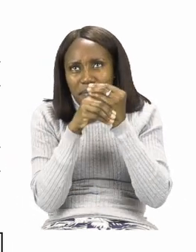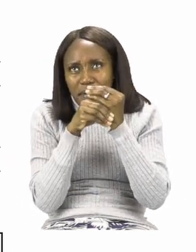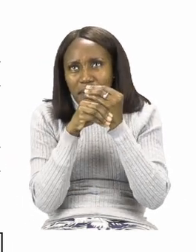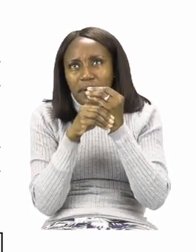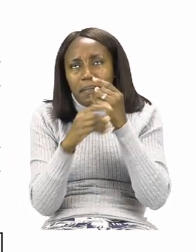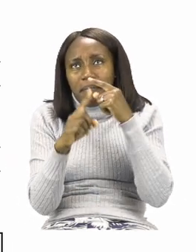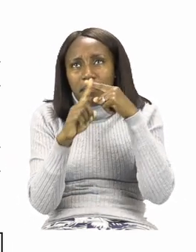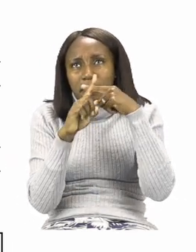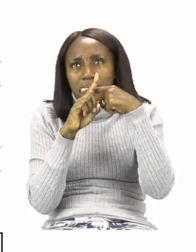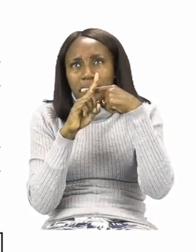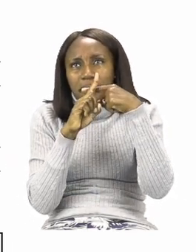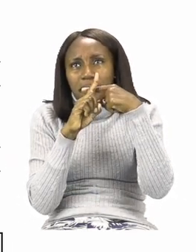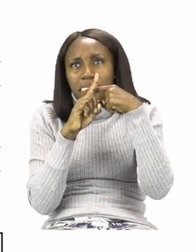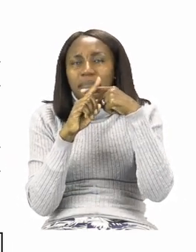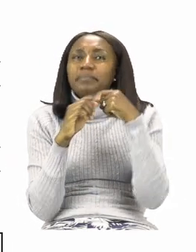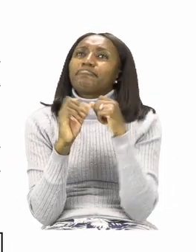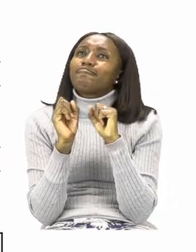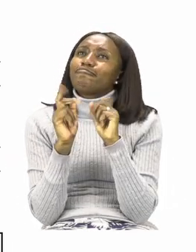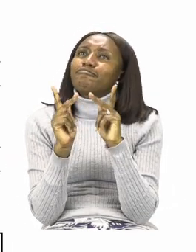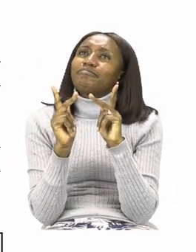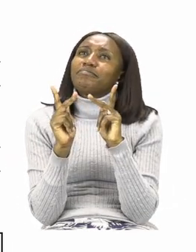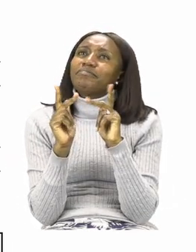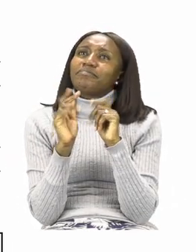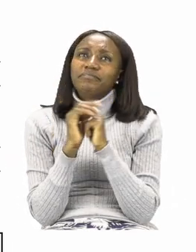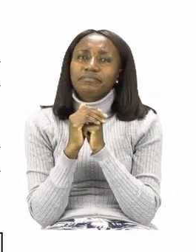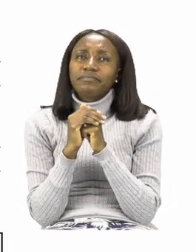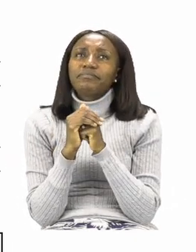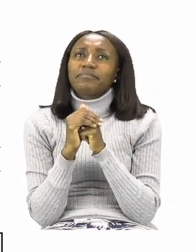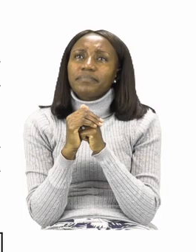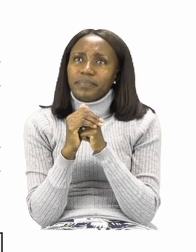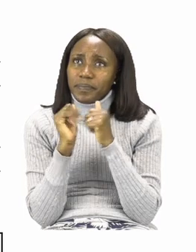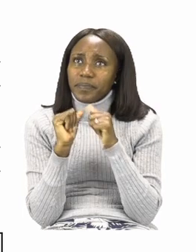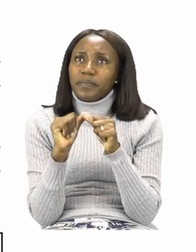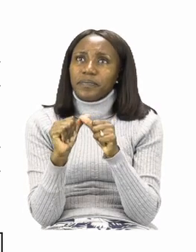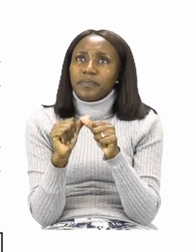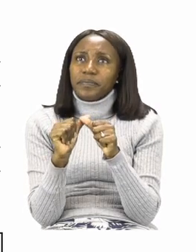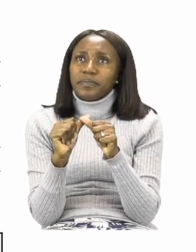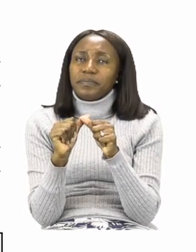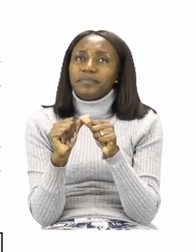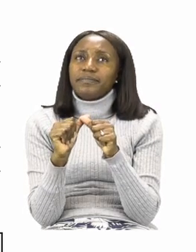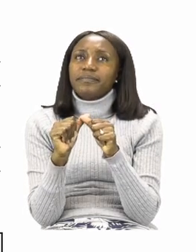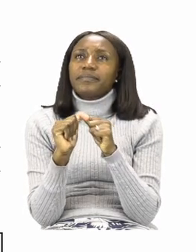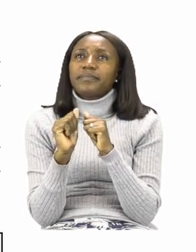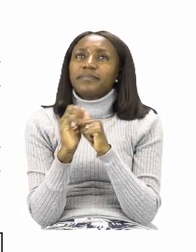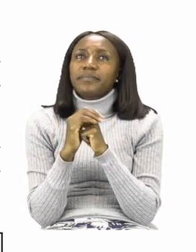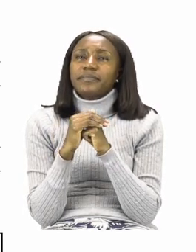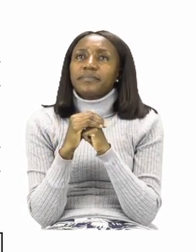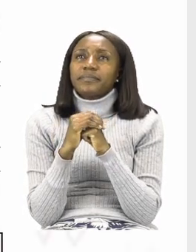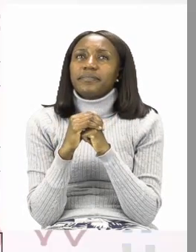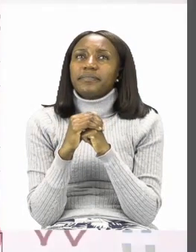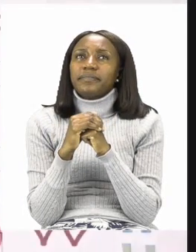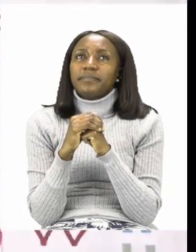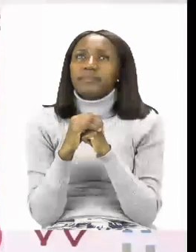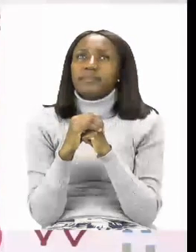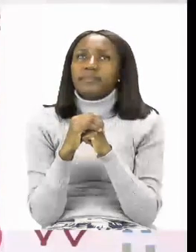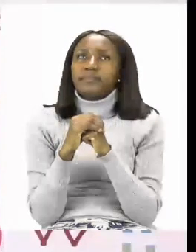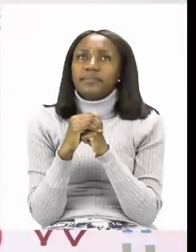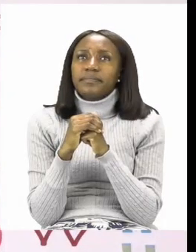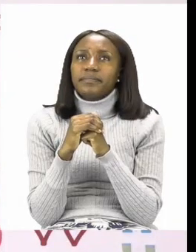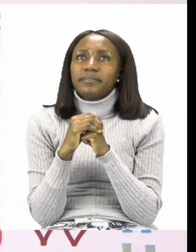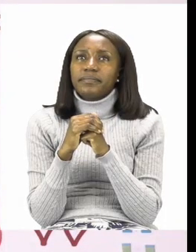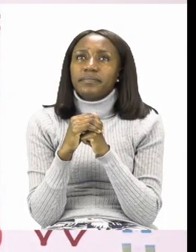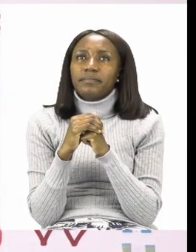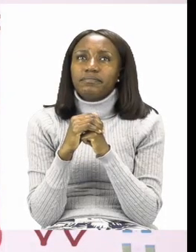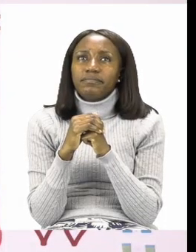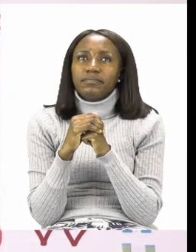add. Okay, so let's quickly go back to the examples on the board and we do them